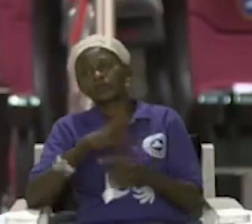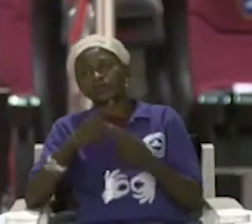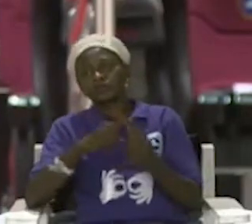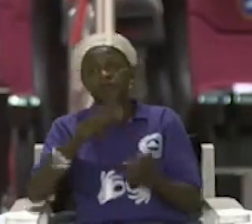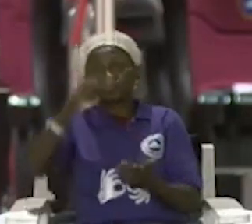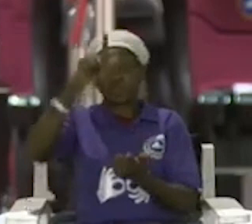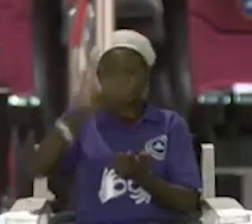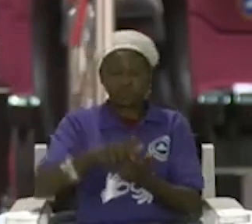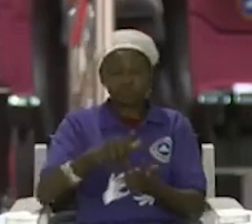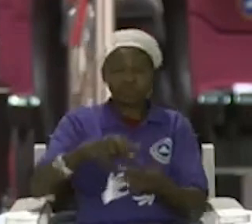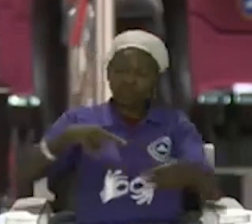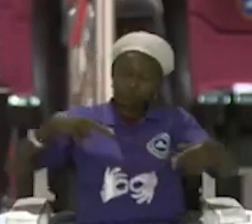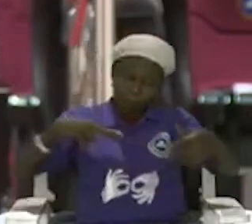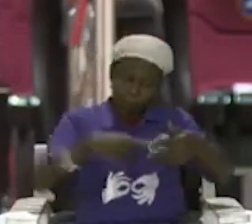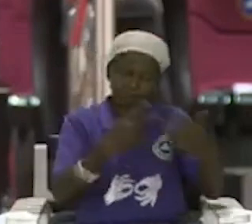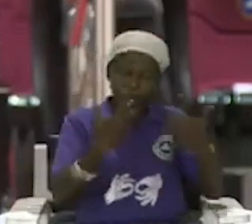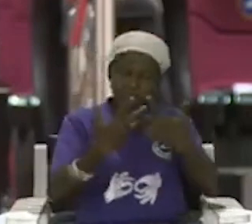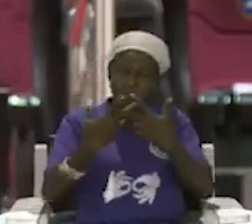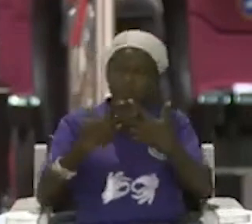you recharge.